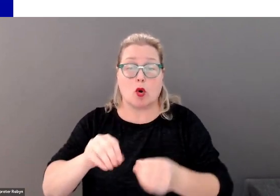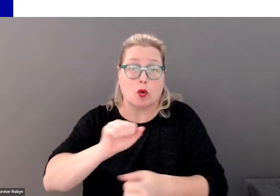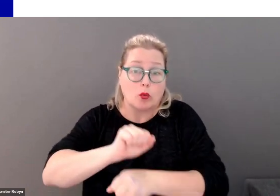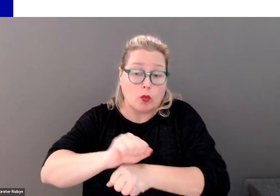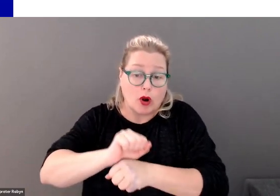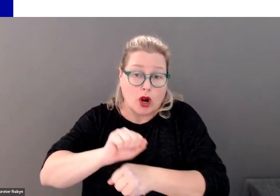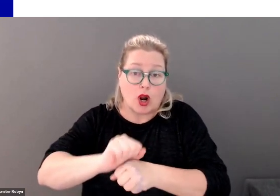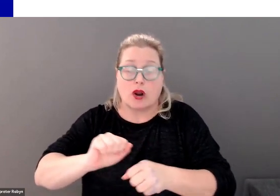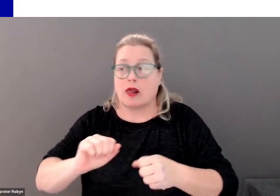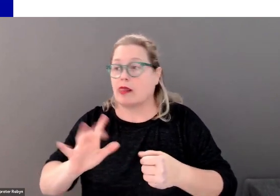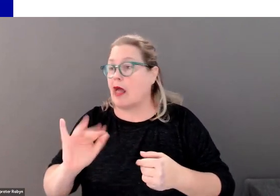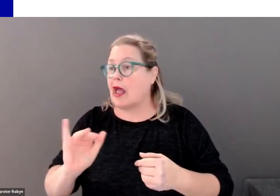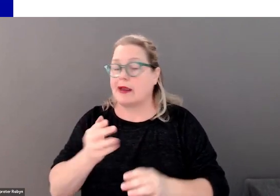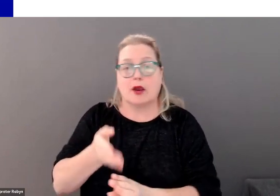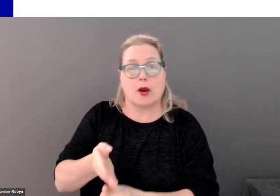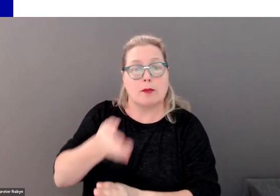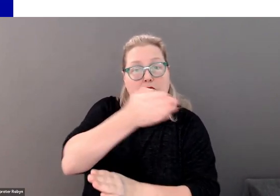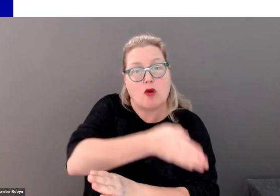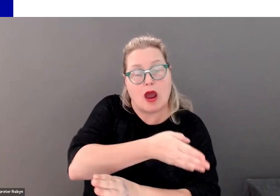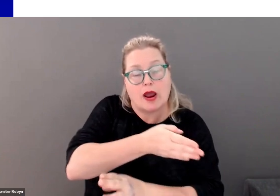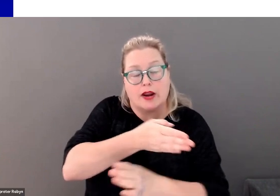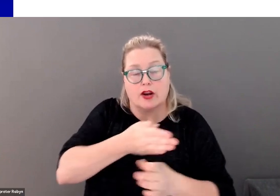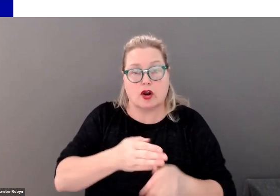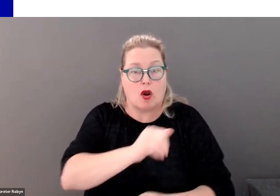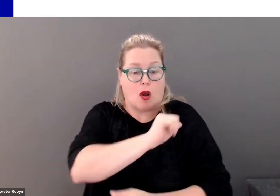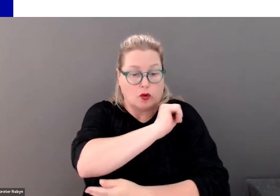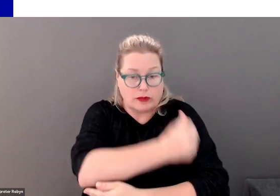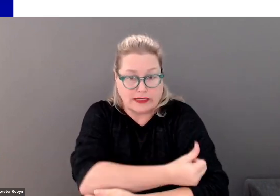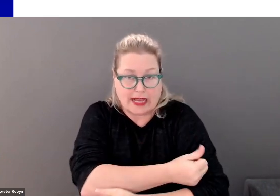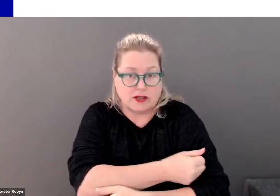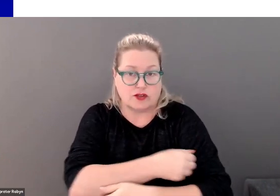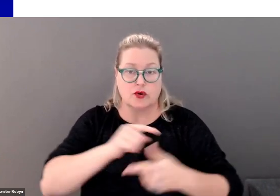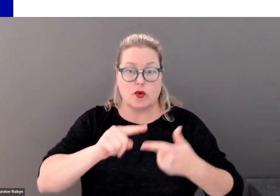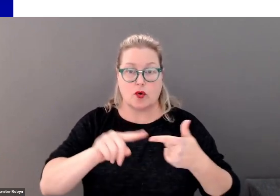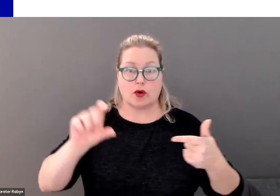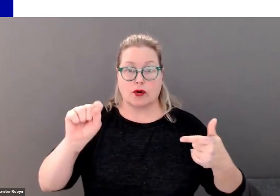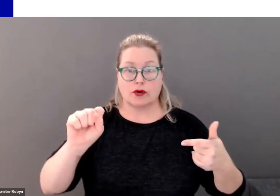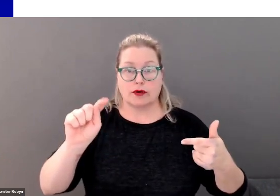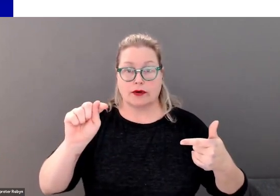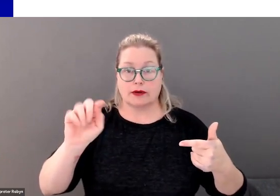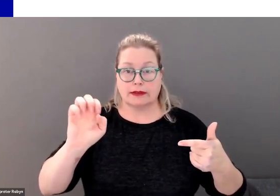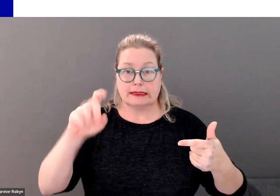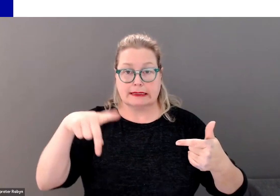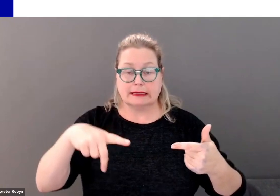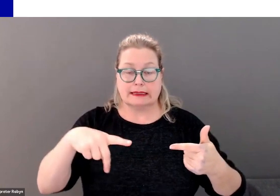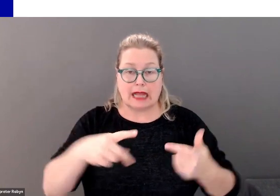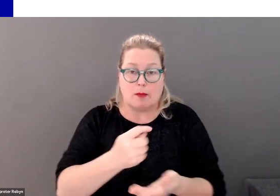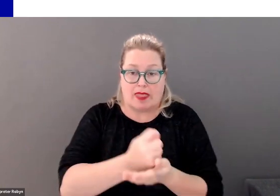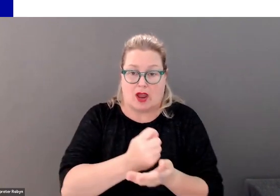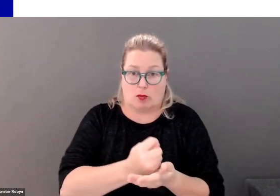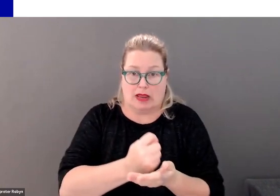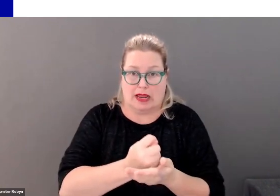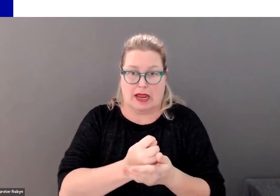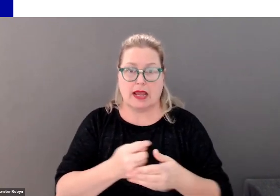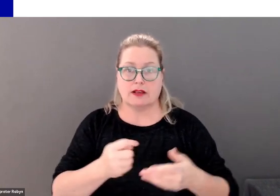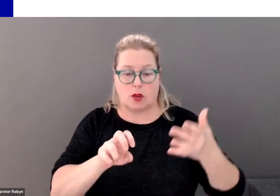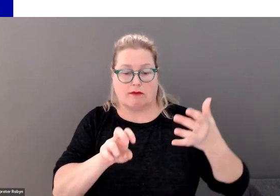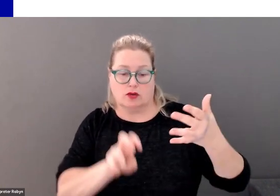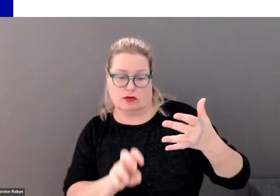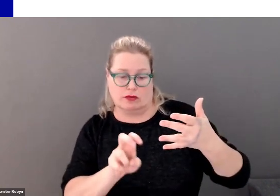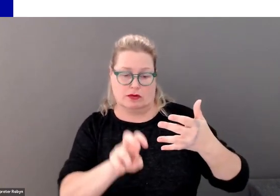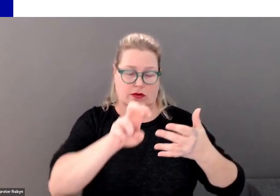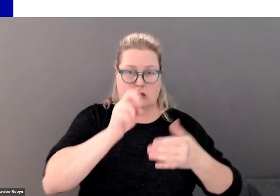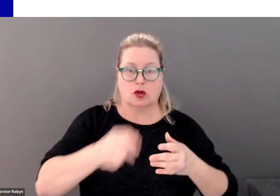prior authorization or step therapy, which is a process where the patient is required to try a lower cost drug before they're actually